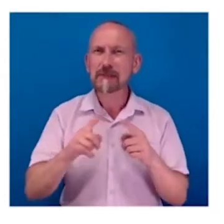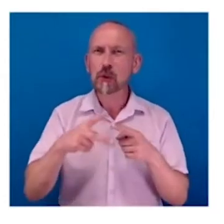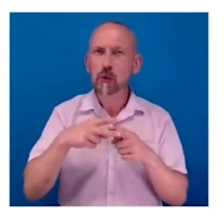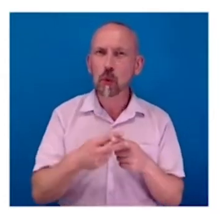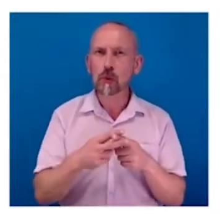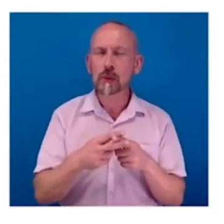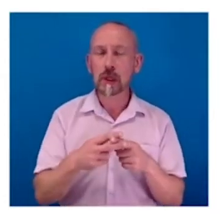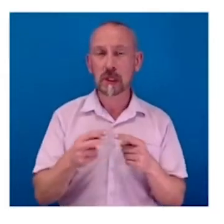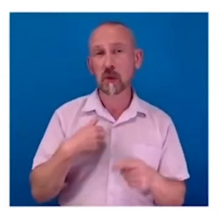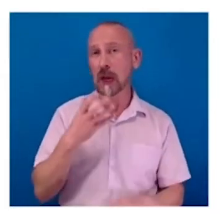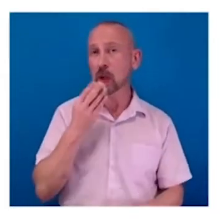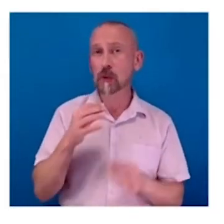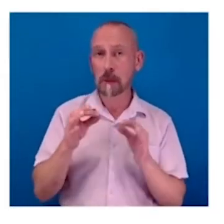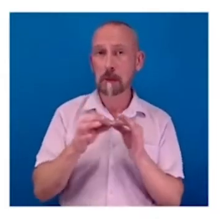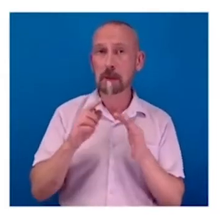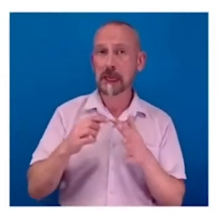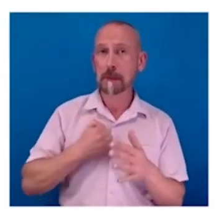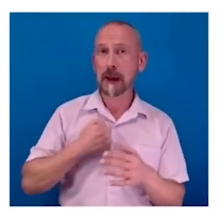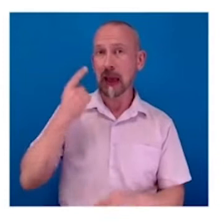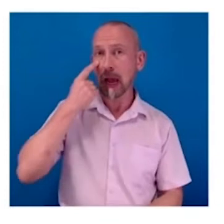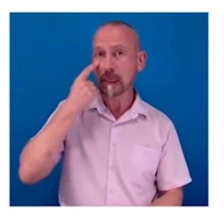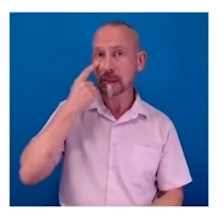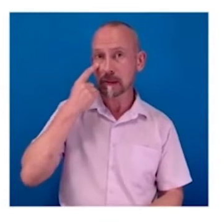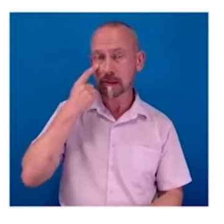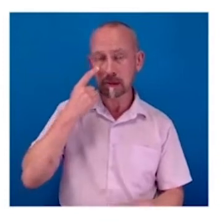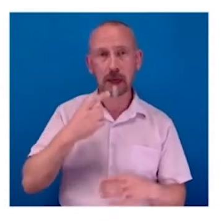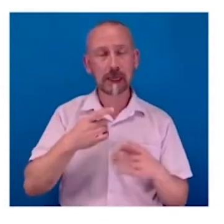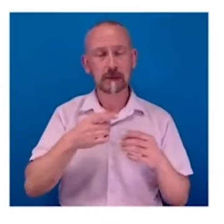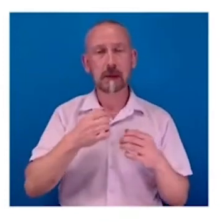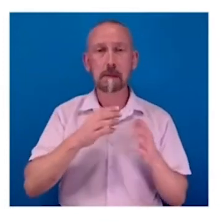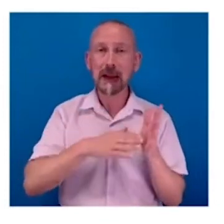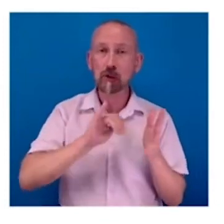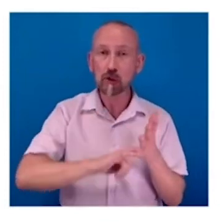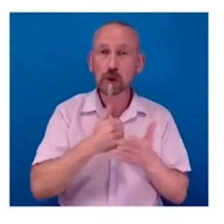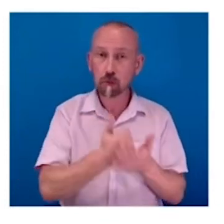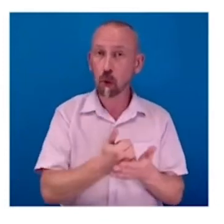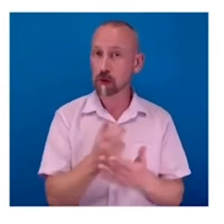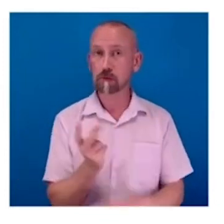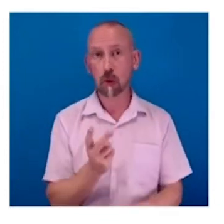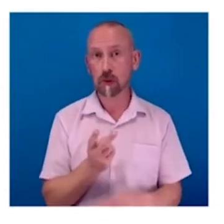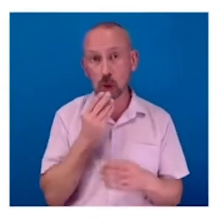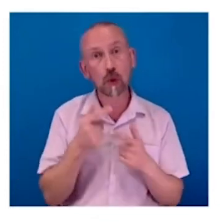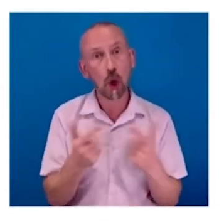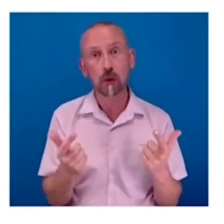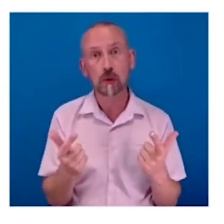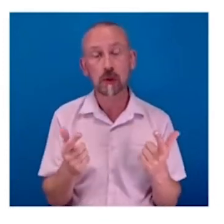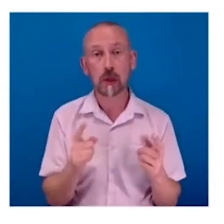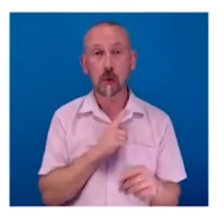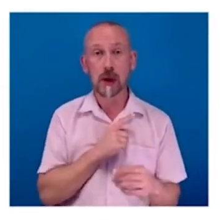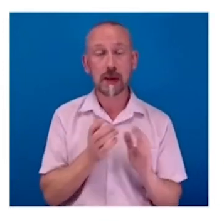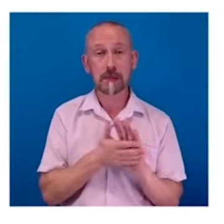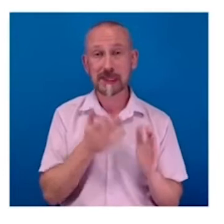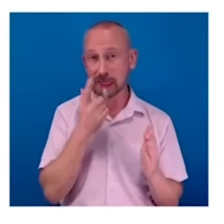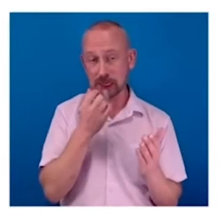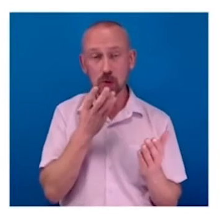and Microsoft Support quite a lot. And that works incredibly well for me because I can use my phone to connect someone to